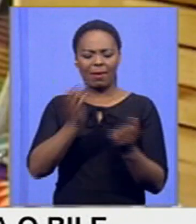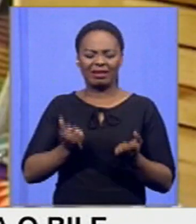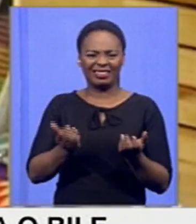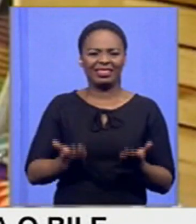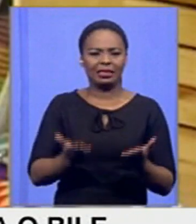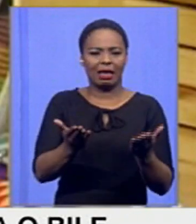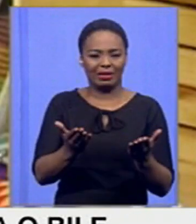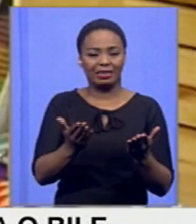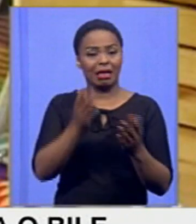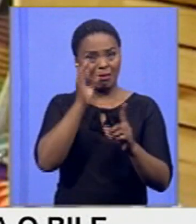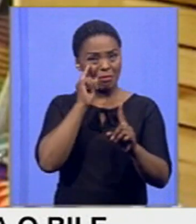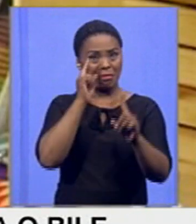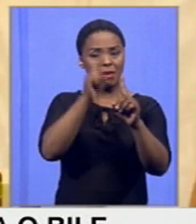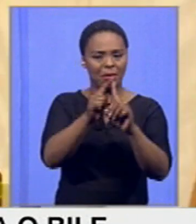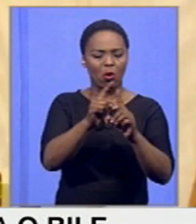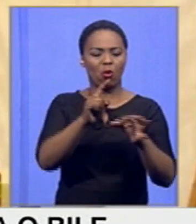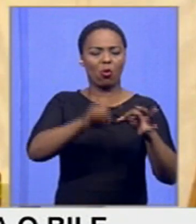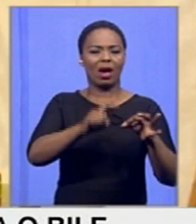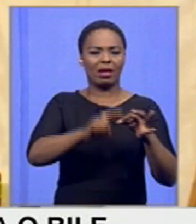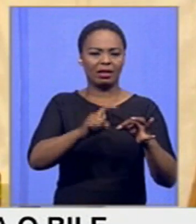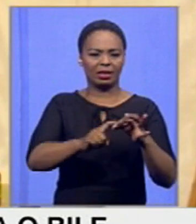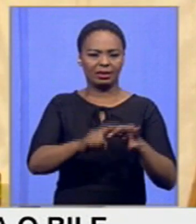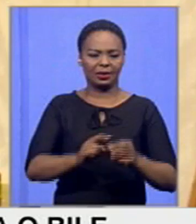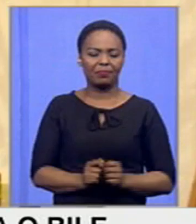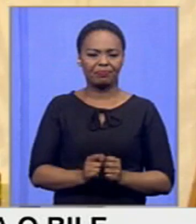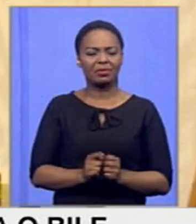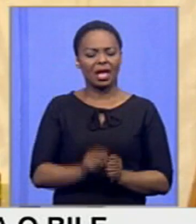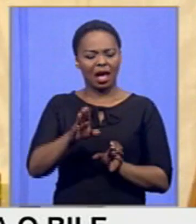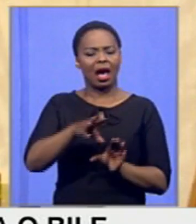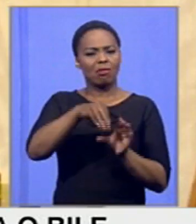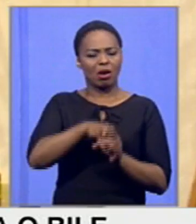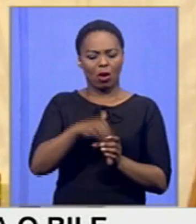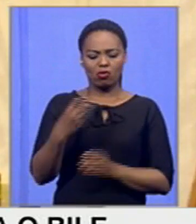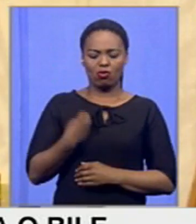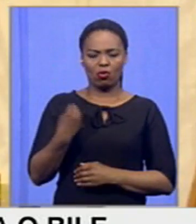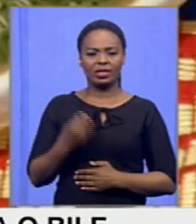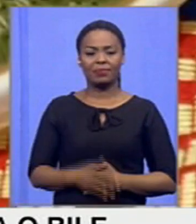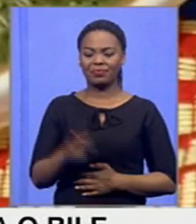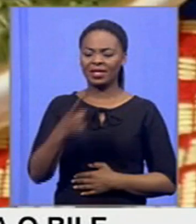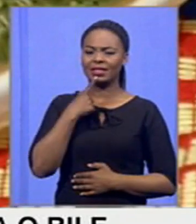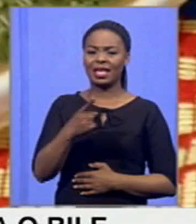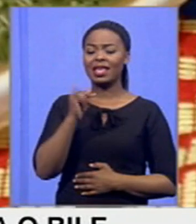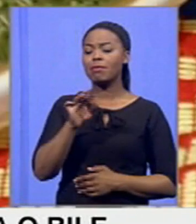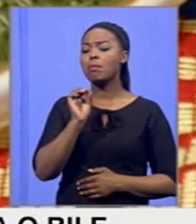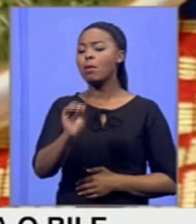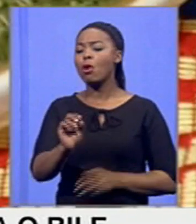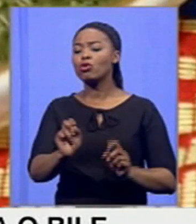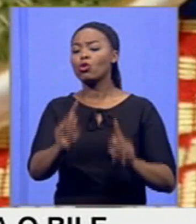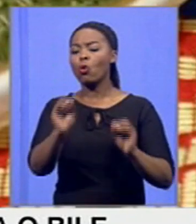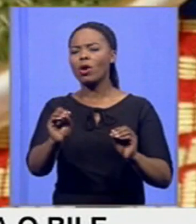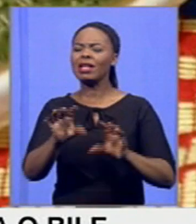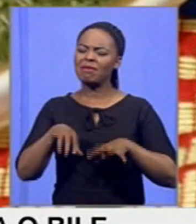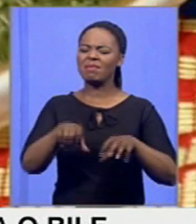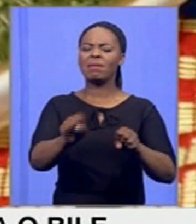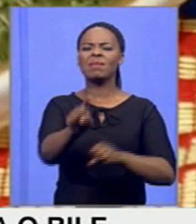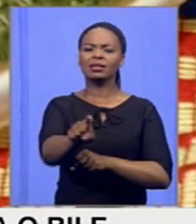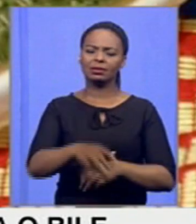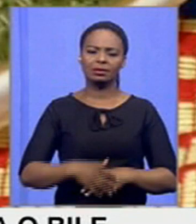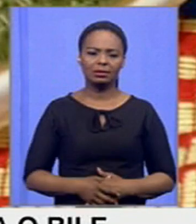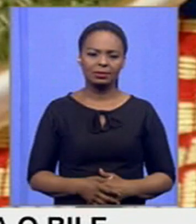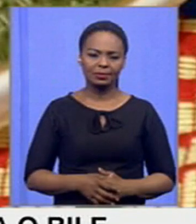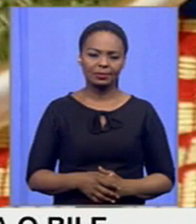that reflects quality. Luaka o re batjha ba hloka ho sebedisa menyetla e teng. Makgala